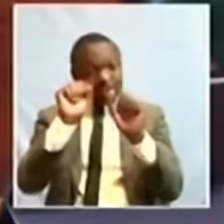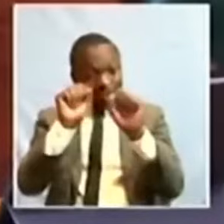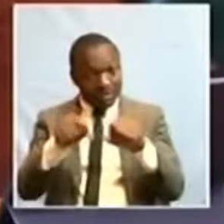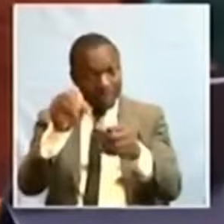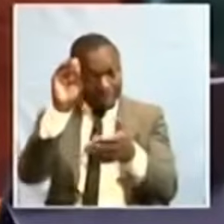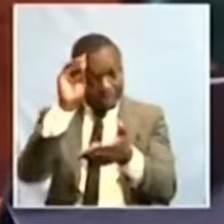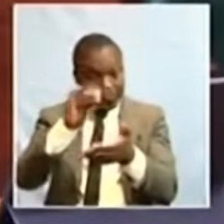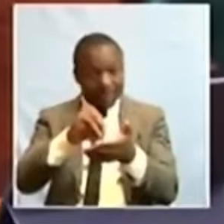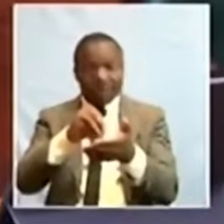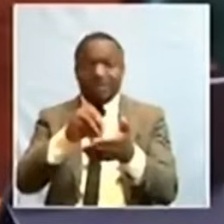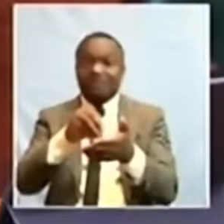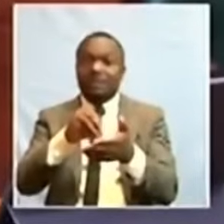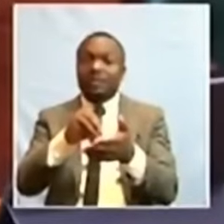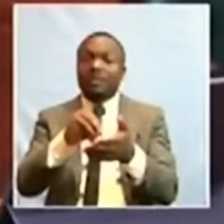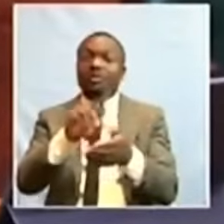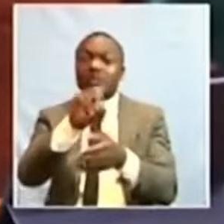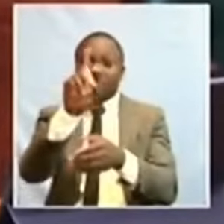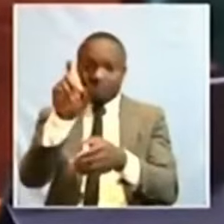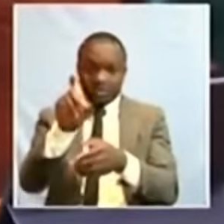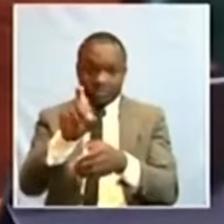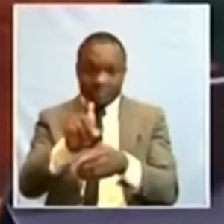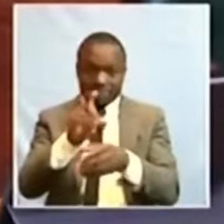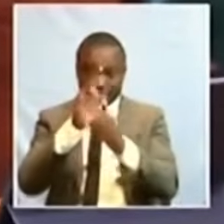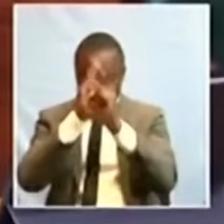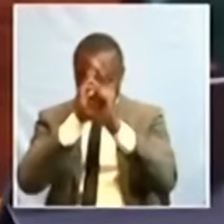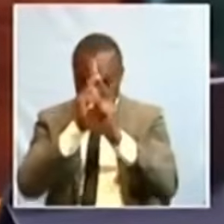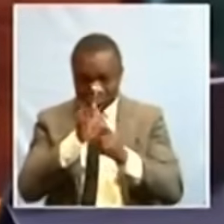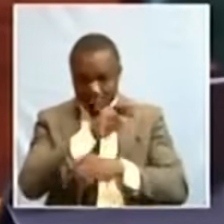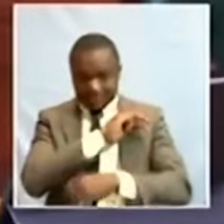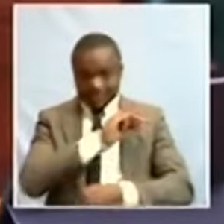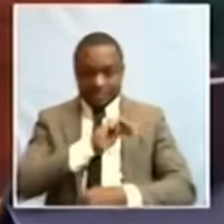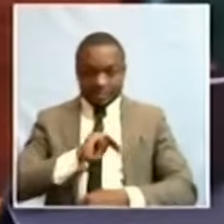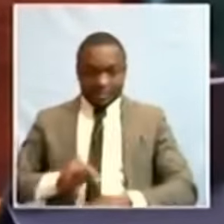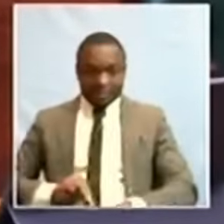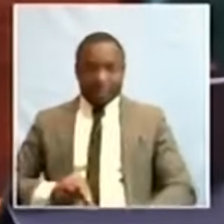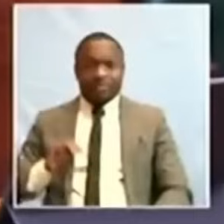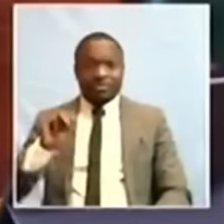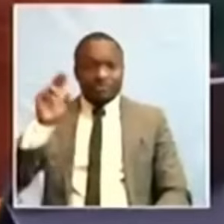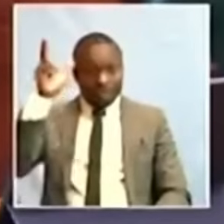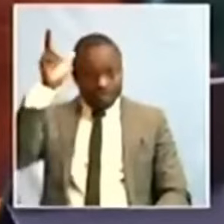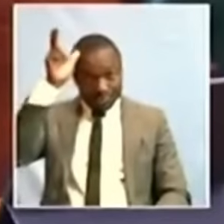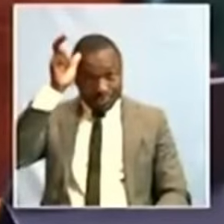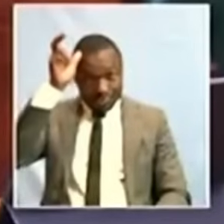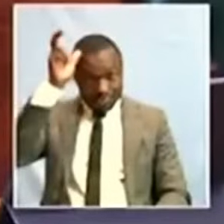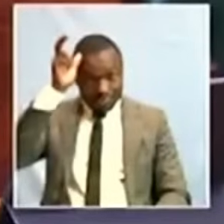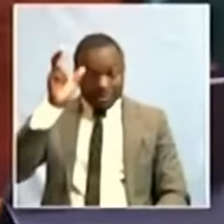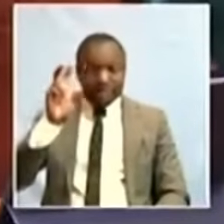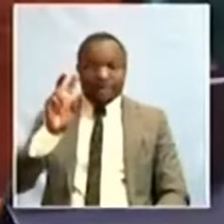put in an ordinary question. The Honorable Member for Nkana.